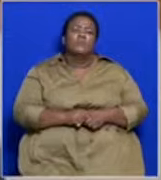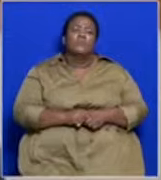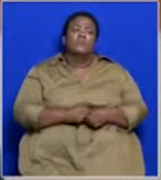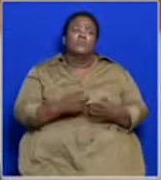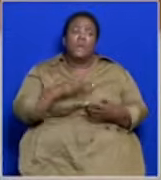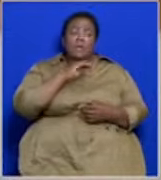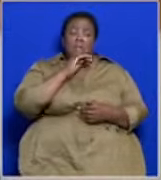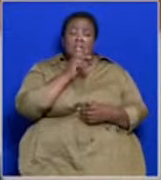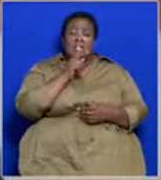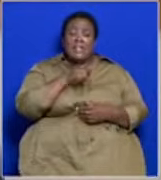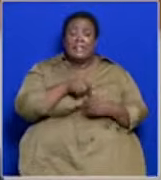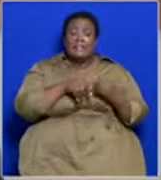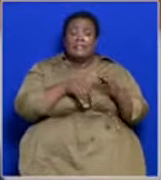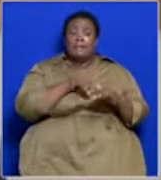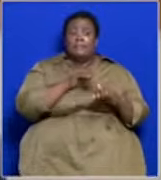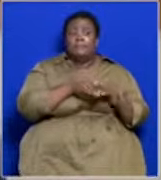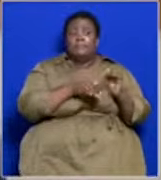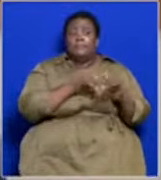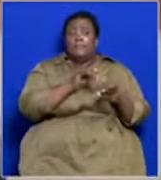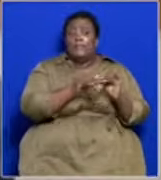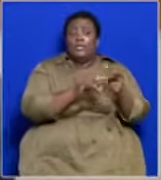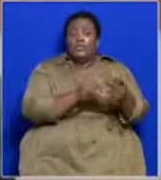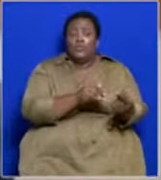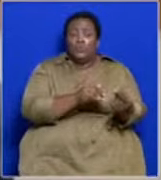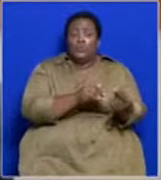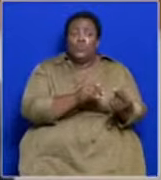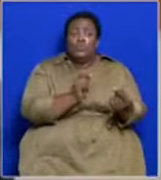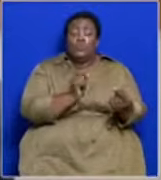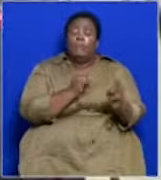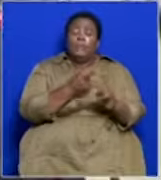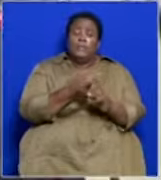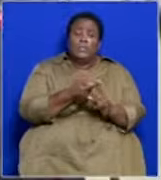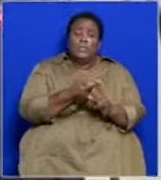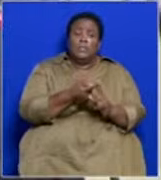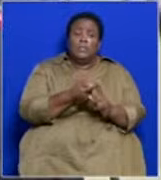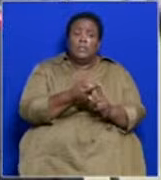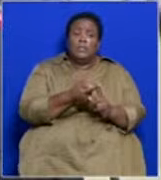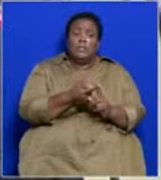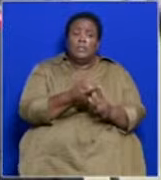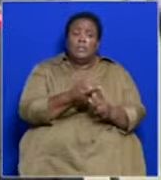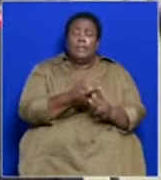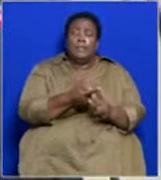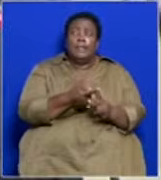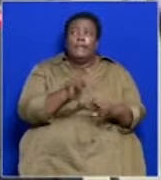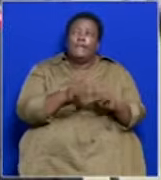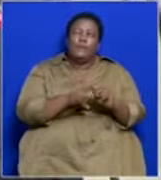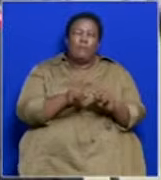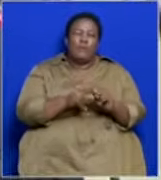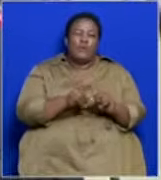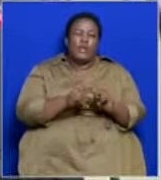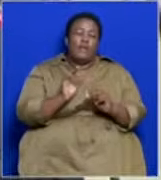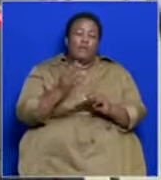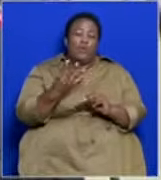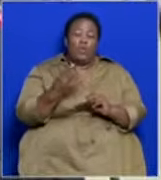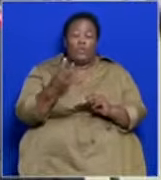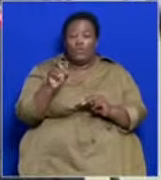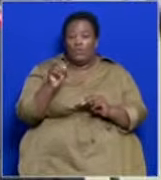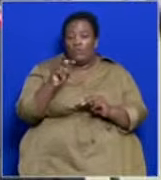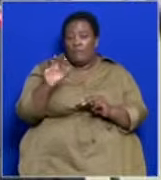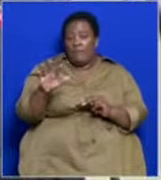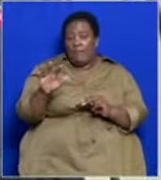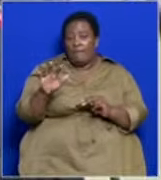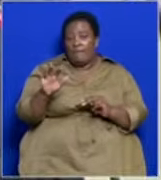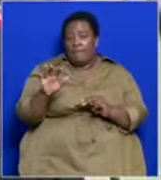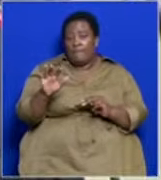thus far, at least until, as at February 4th, 2025, to secure the complainant's